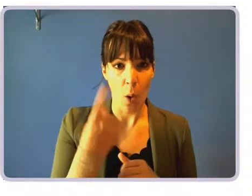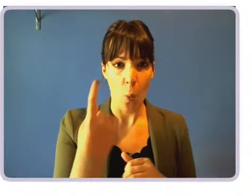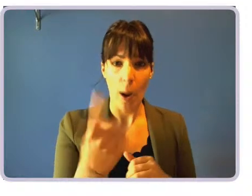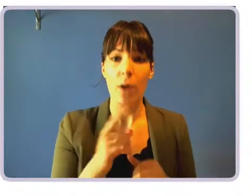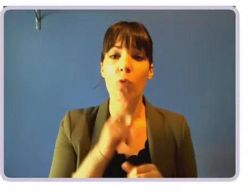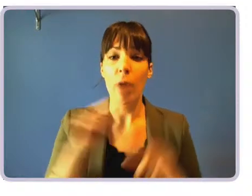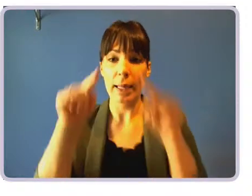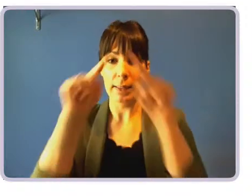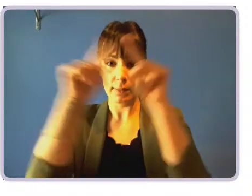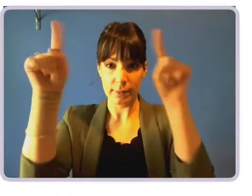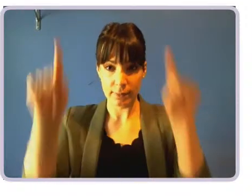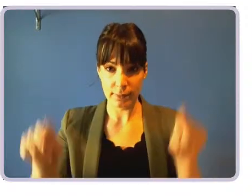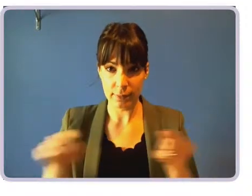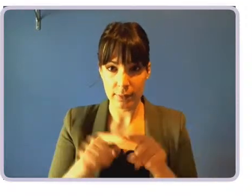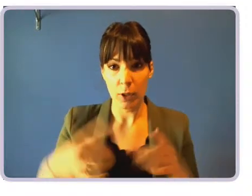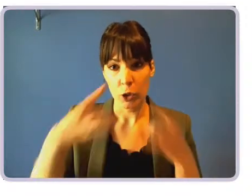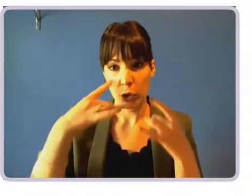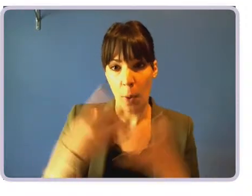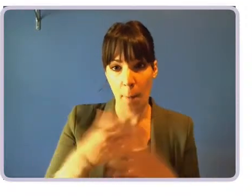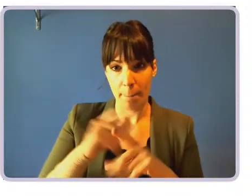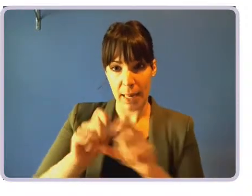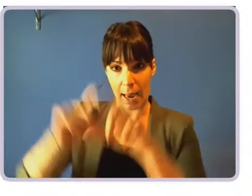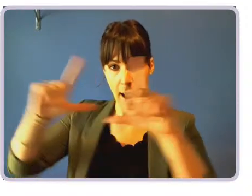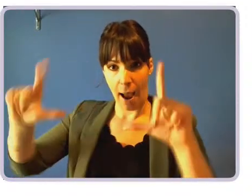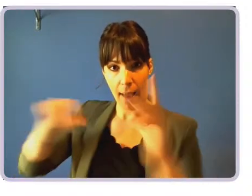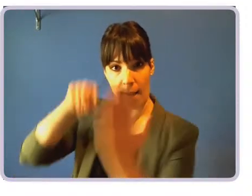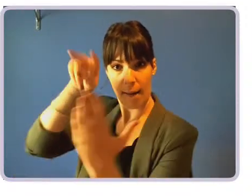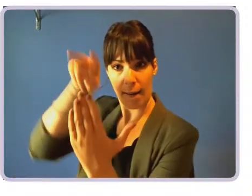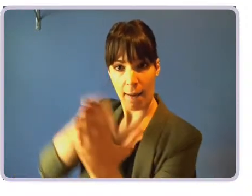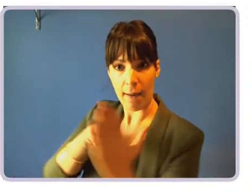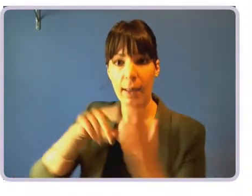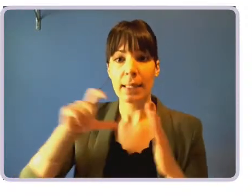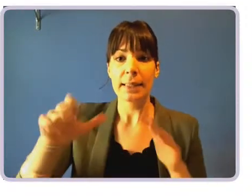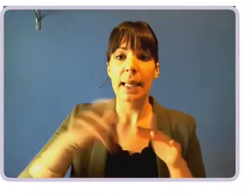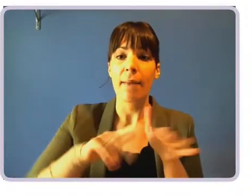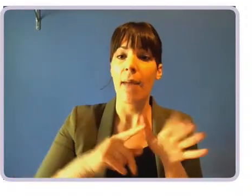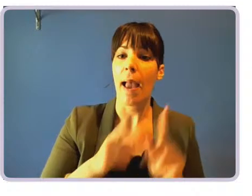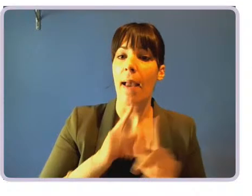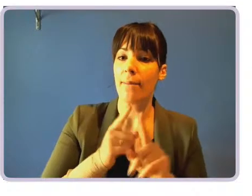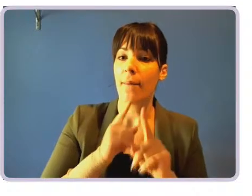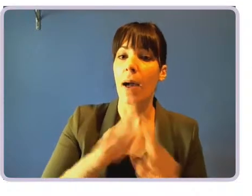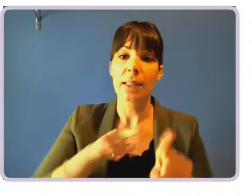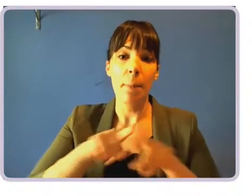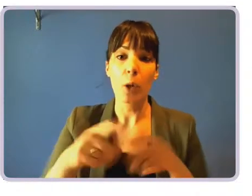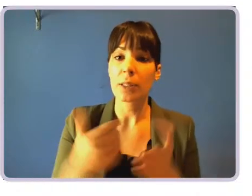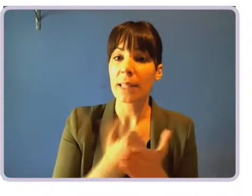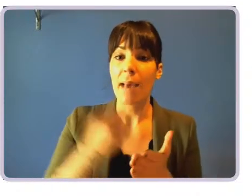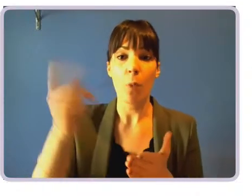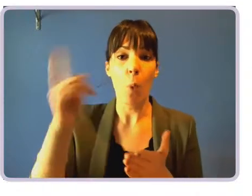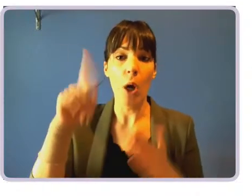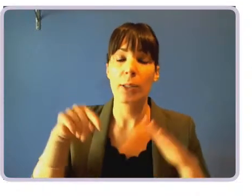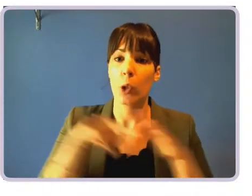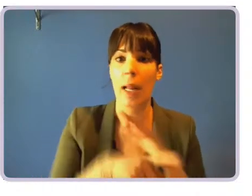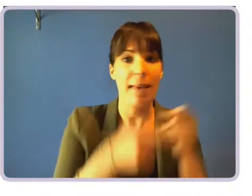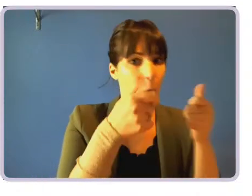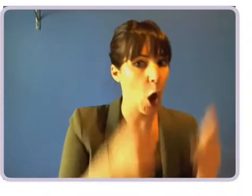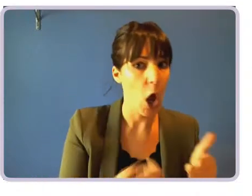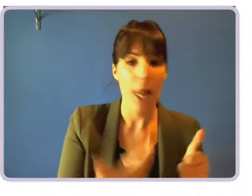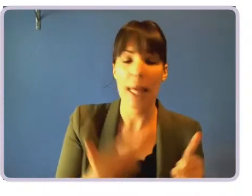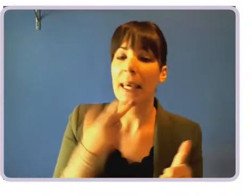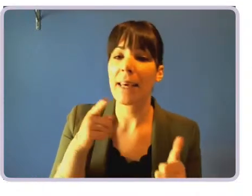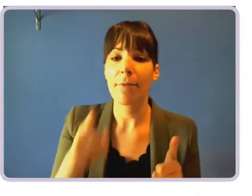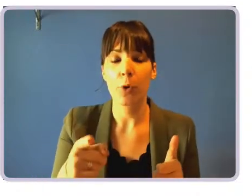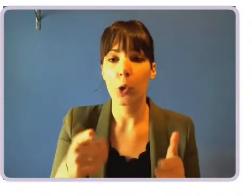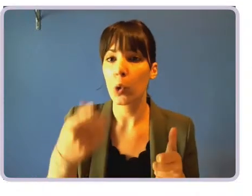So basically, CFA advises that the safest option is to leave early on a code red, extreme and severe